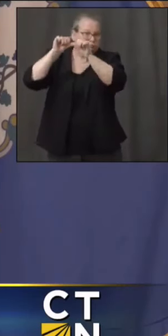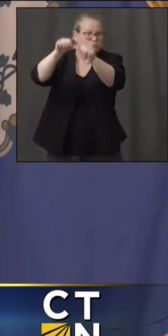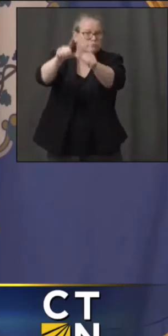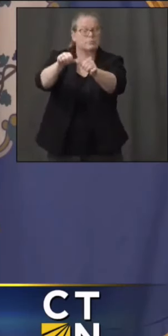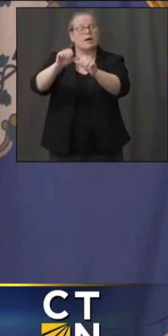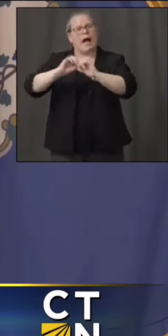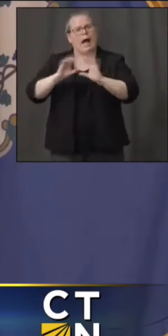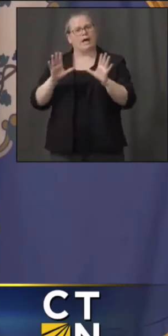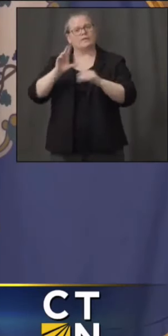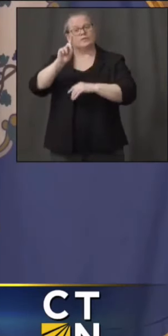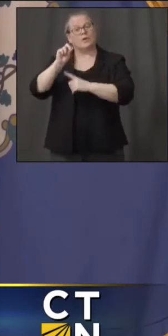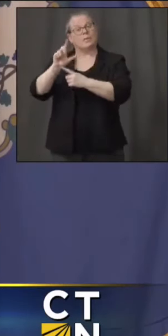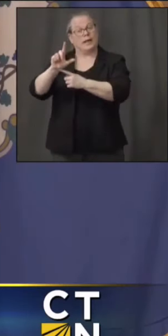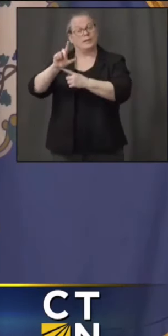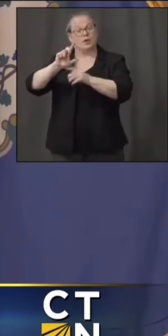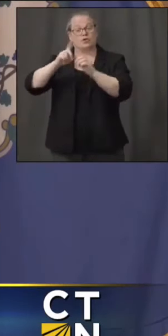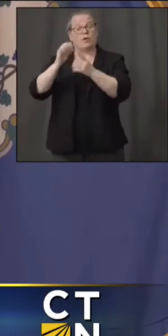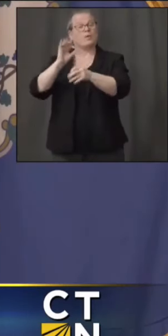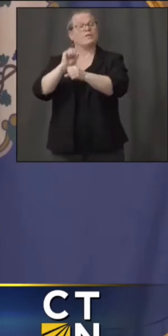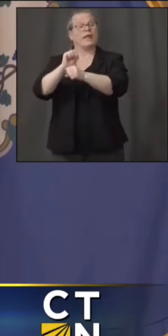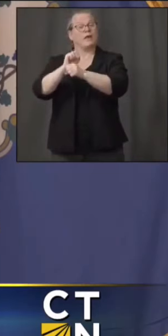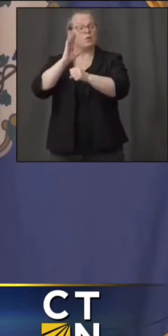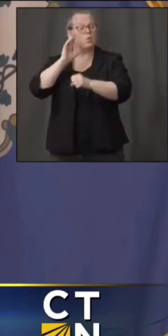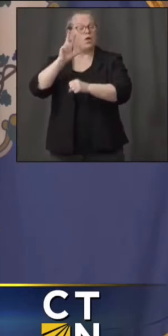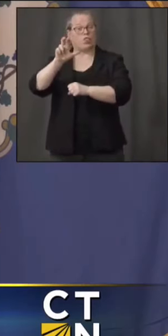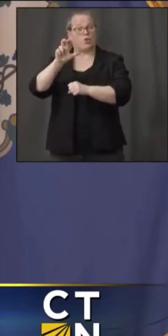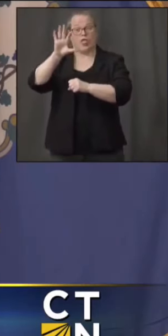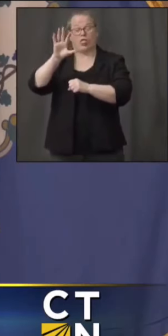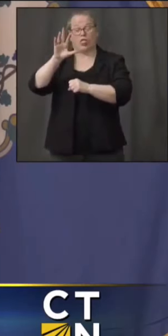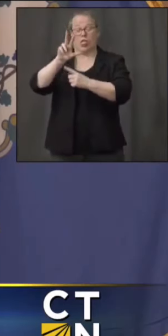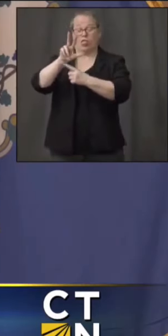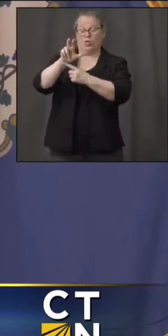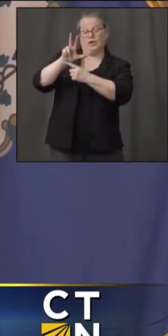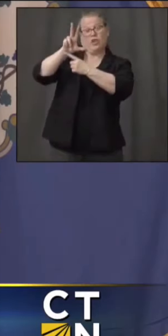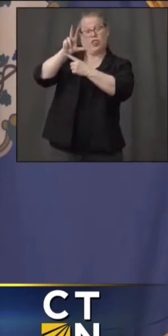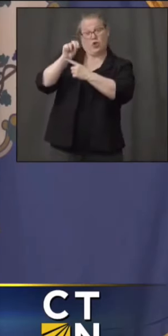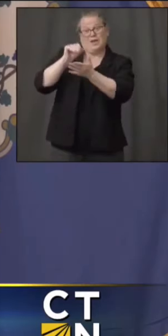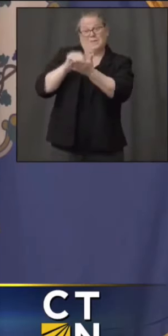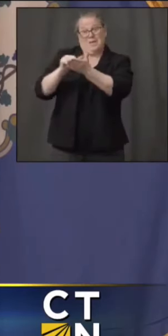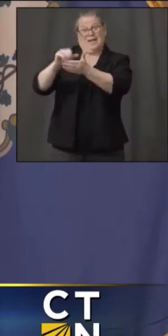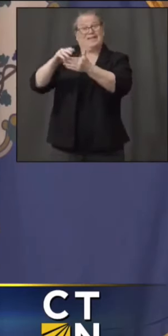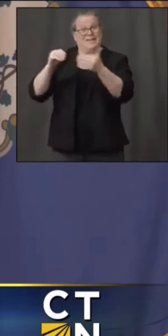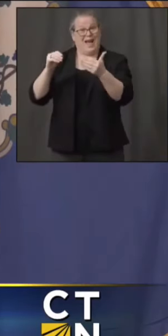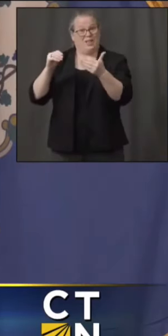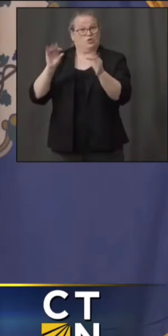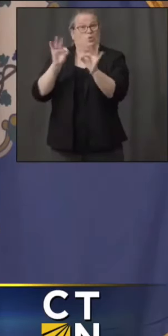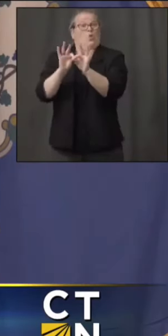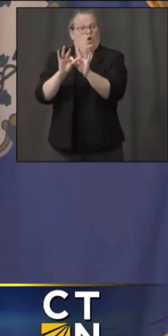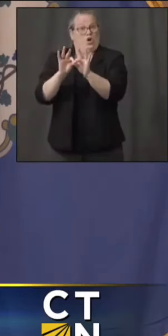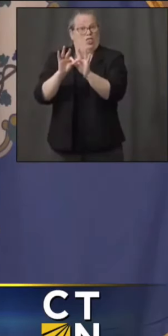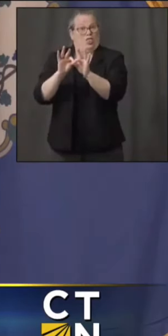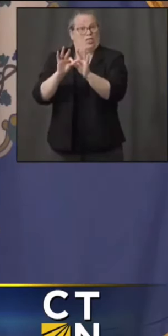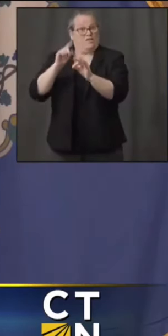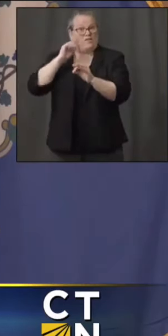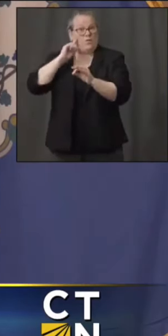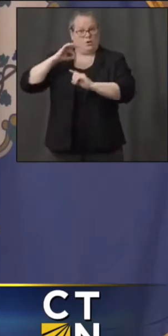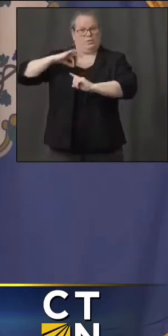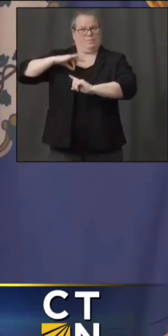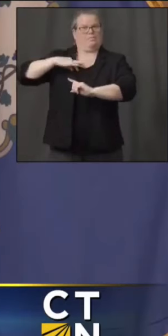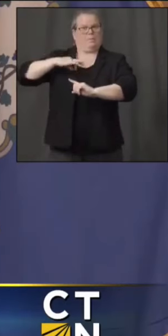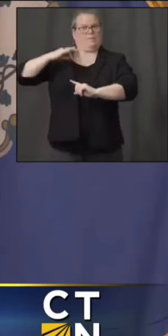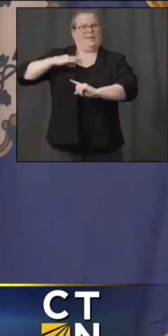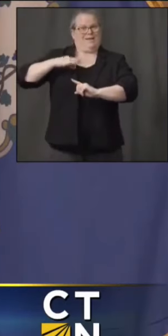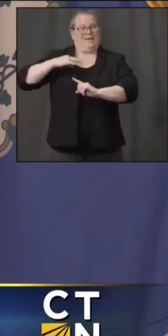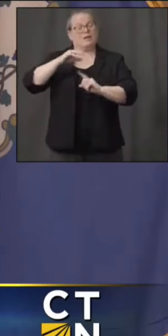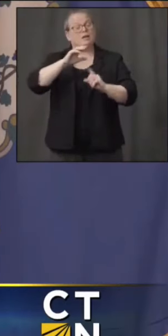out $330 million in claims over the last month. And those $600 claims now, that true up from the